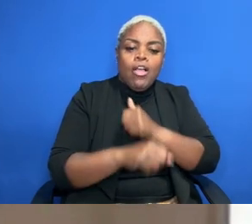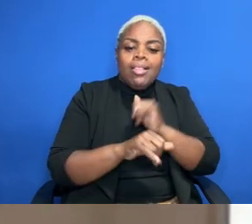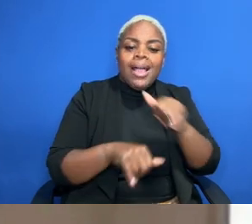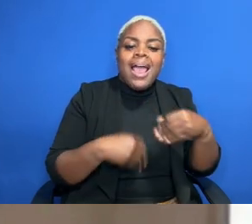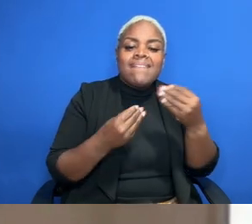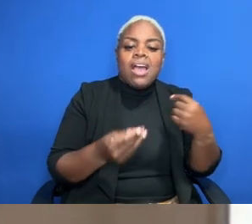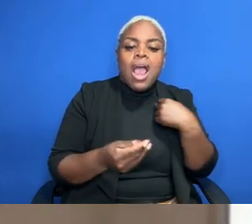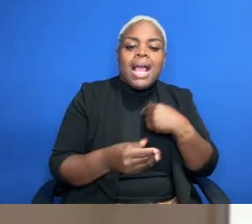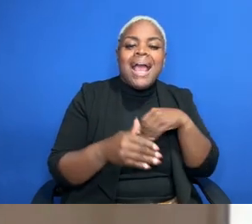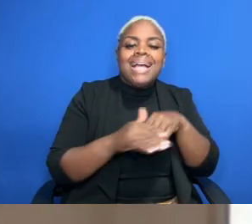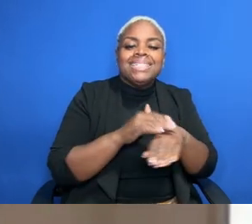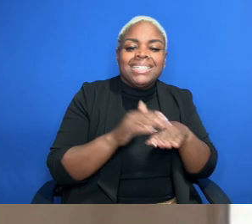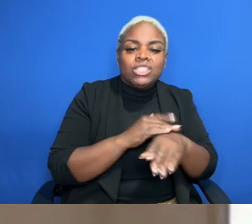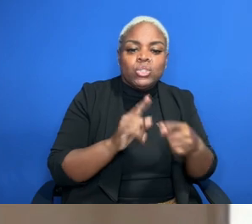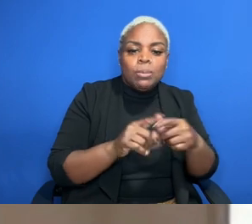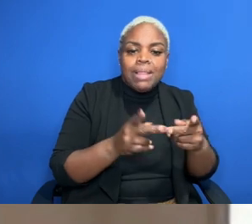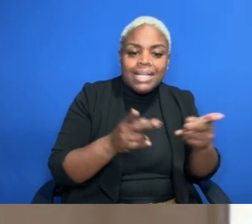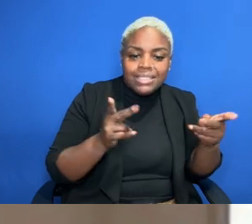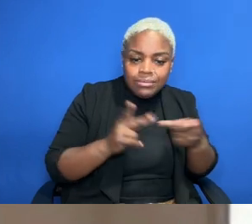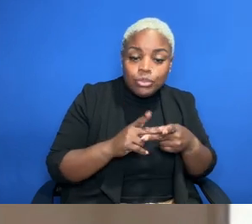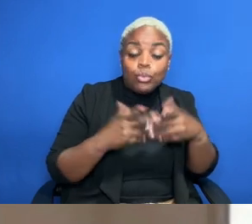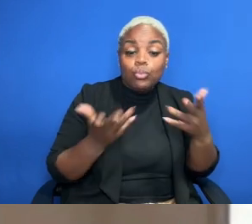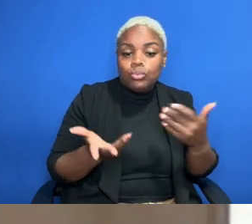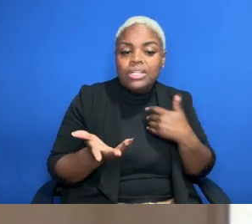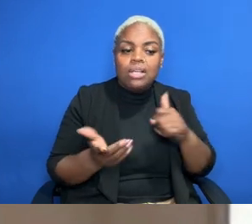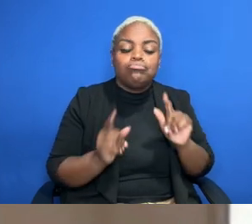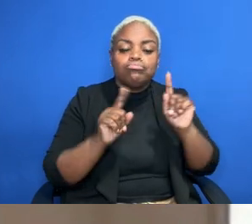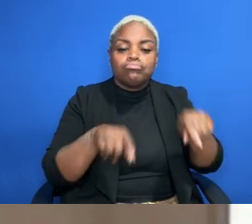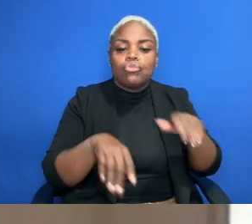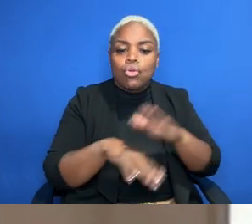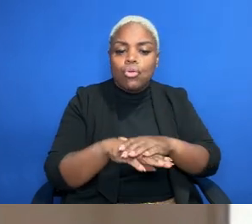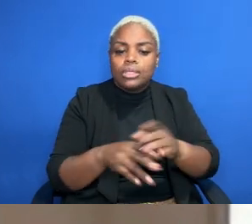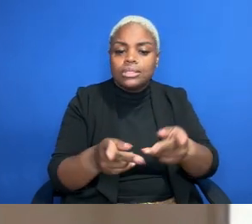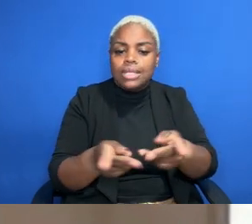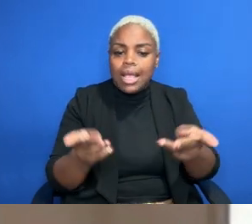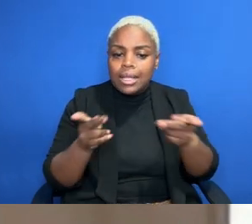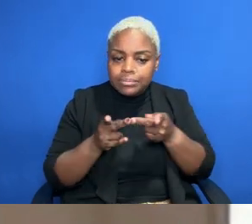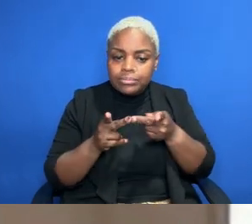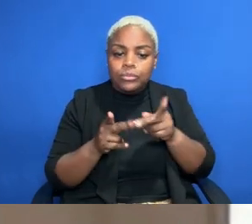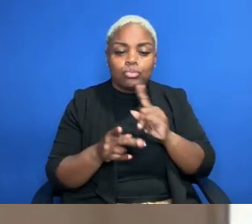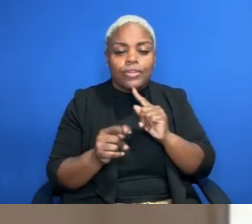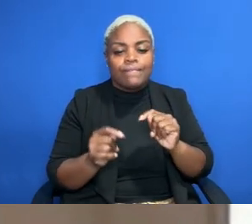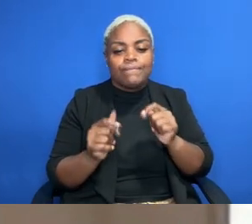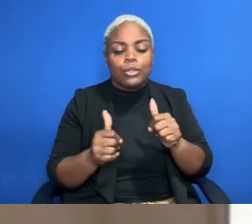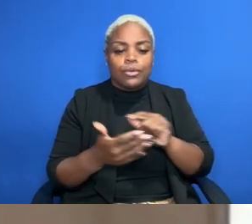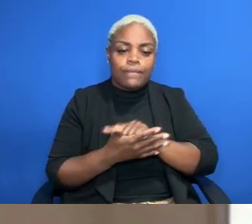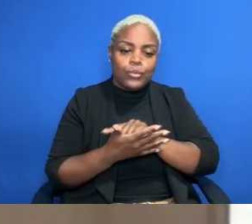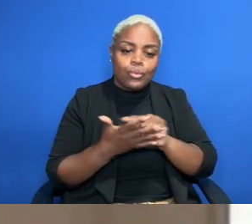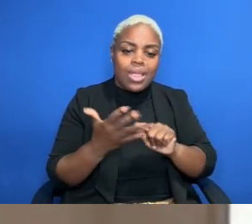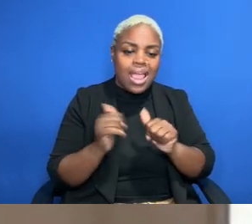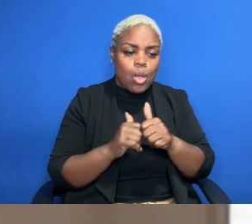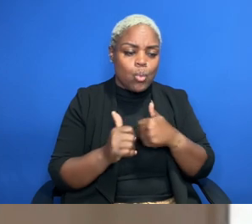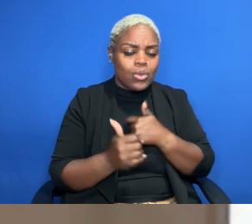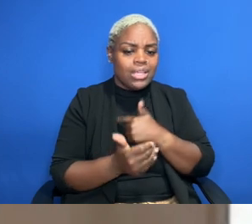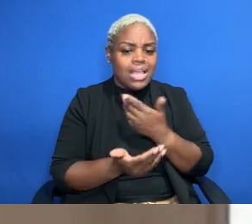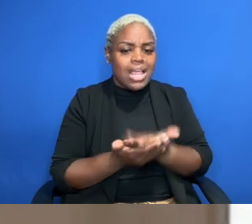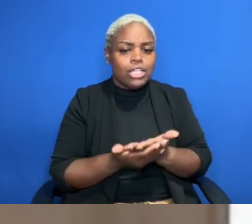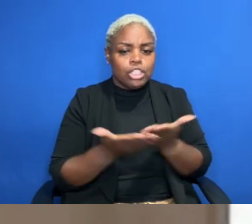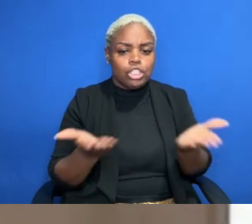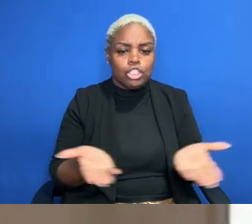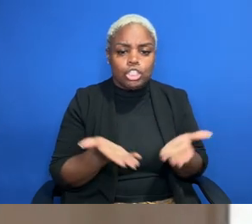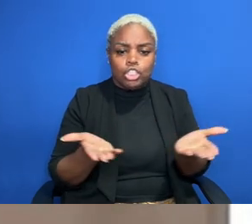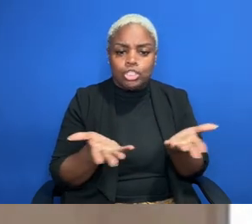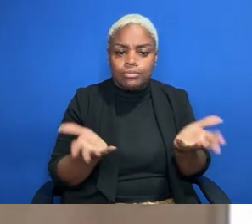we have unique authority that gives us access to places, so we can go on site. Just a very